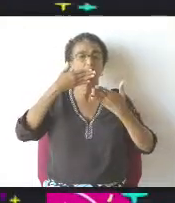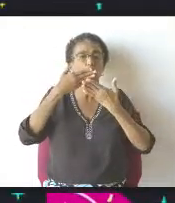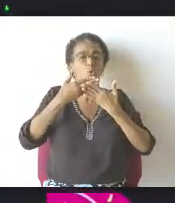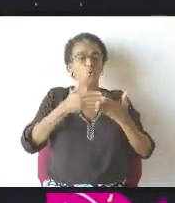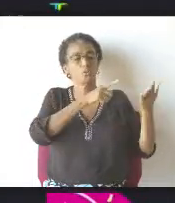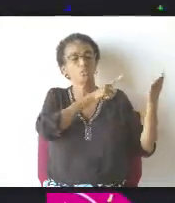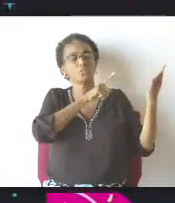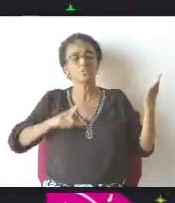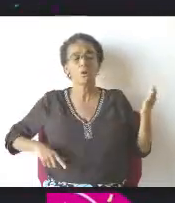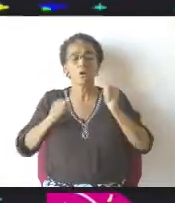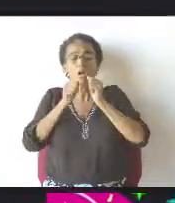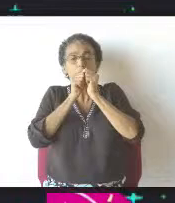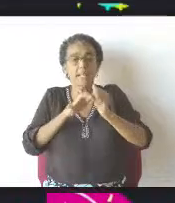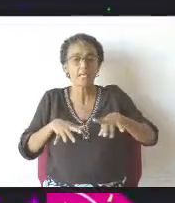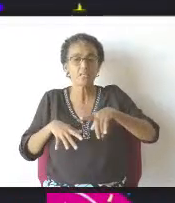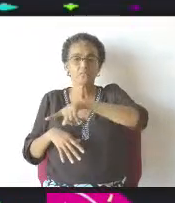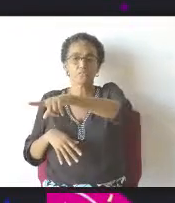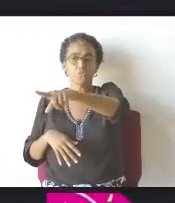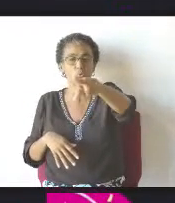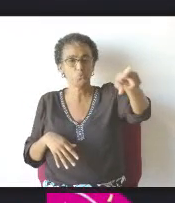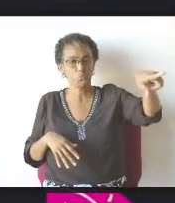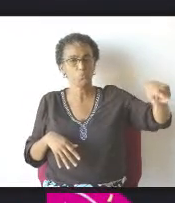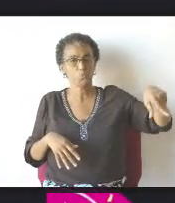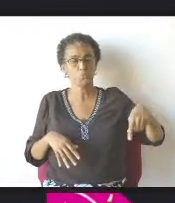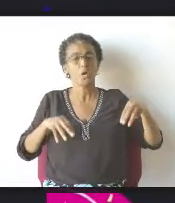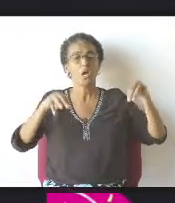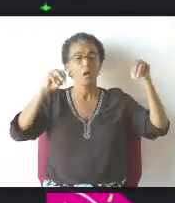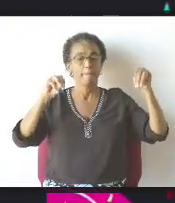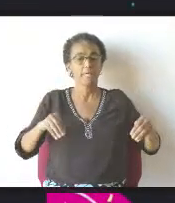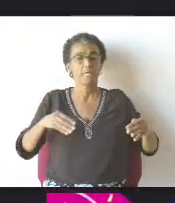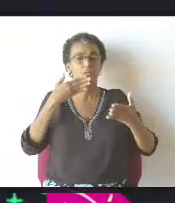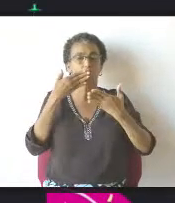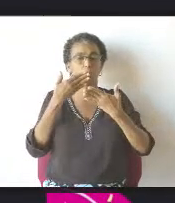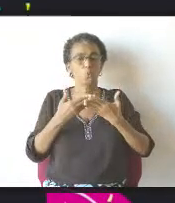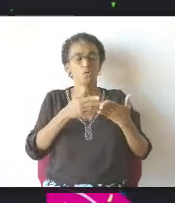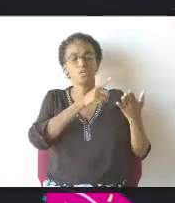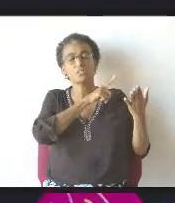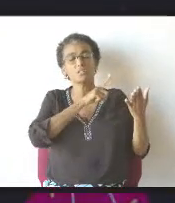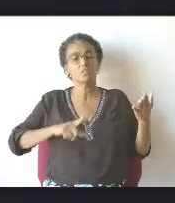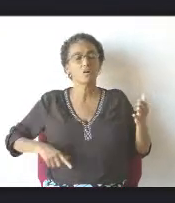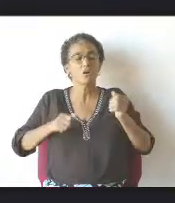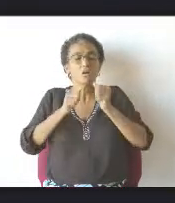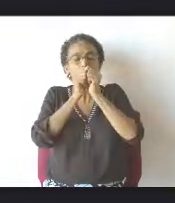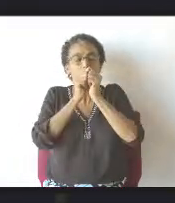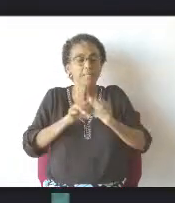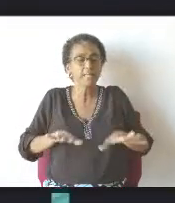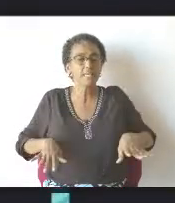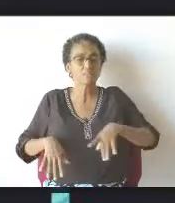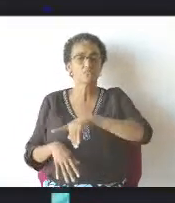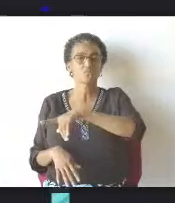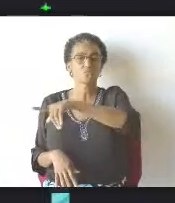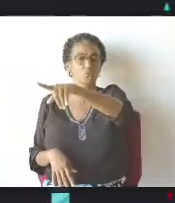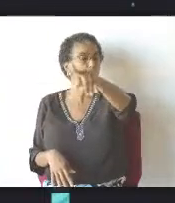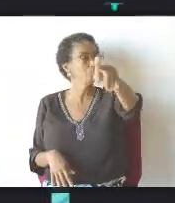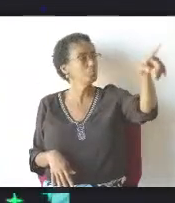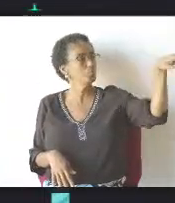the good Lord bless you. May the good Lord bless